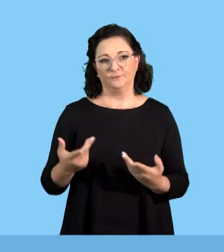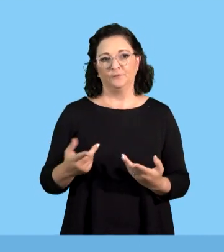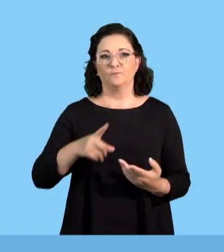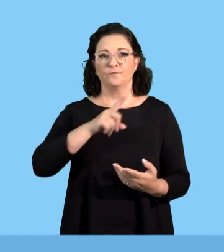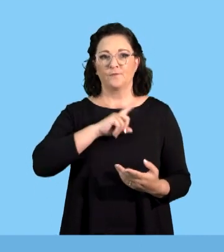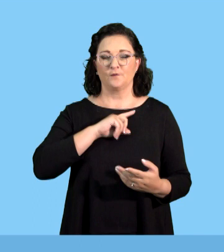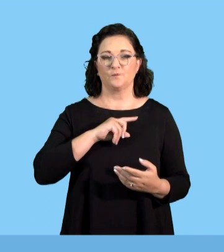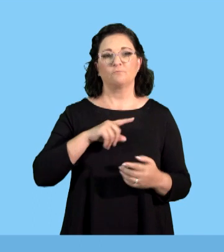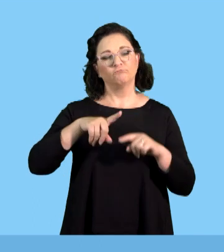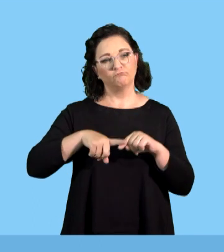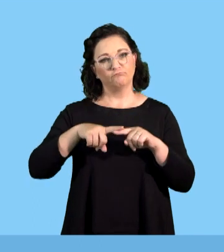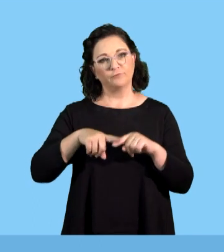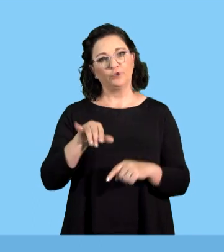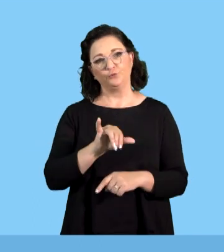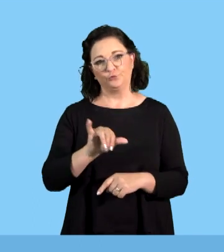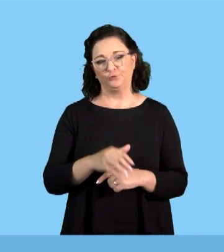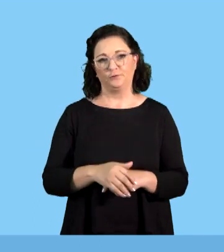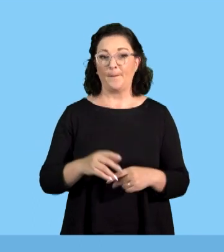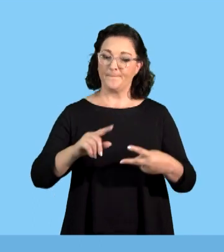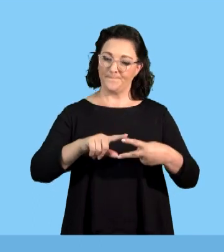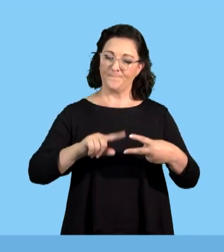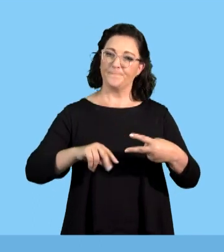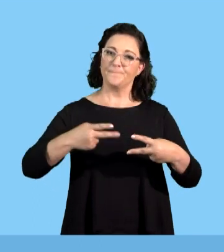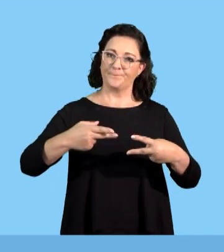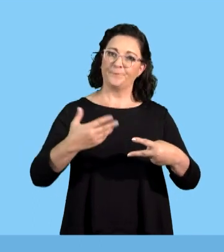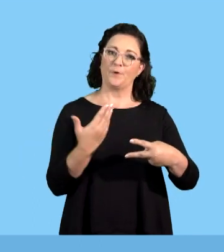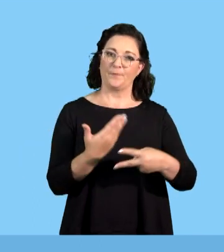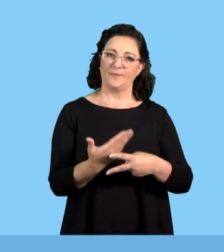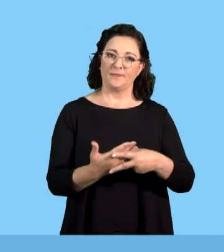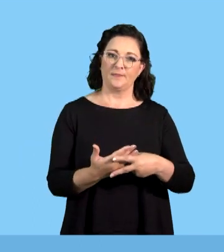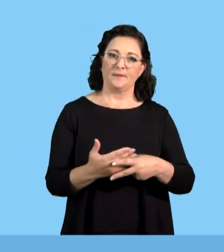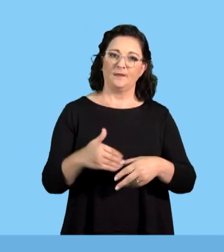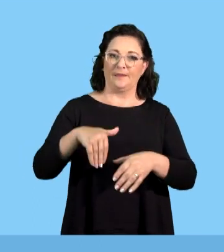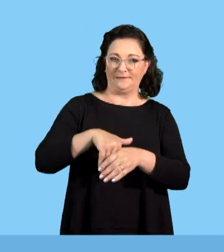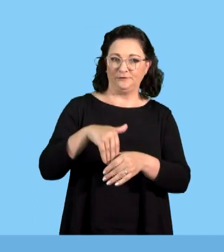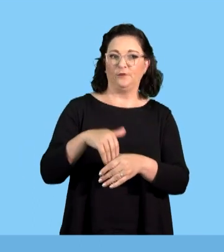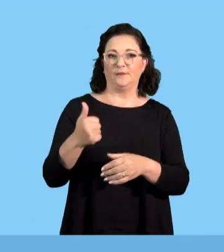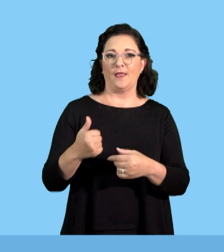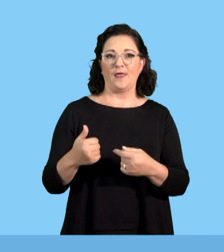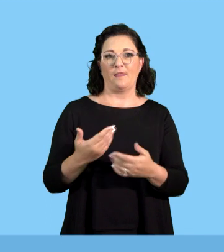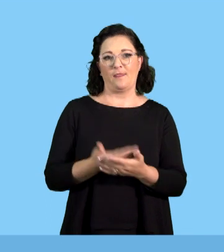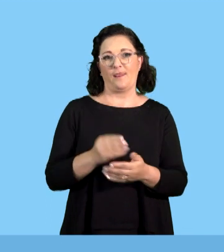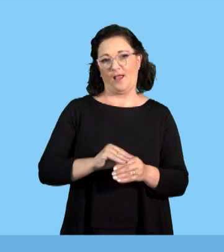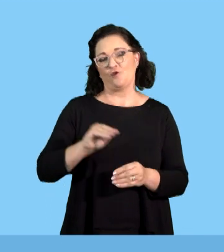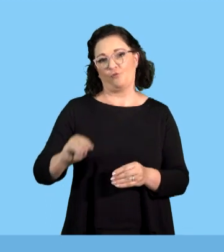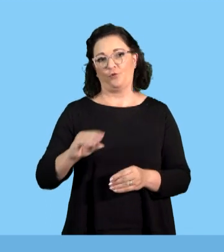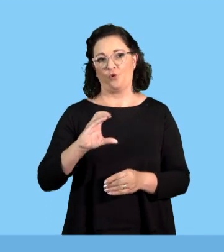make it easier for the current to pass through. So therefore, they have both qualities of both the insulator and the